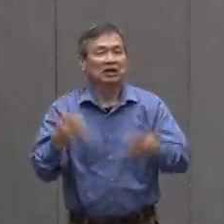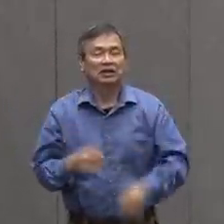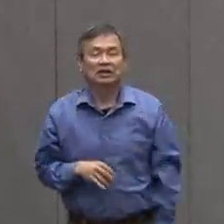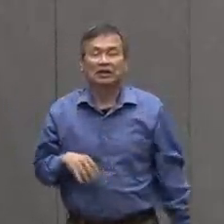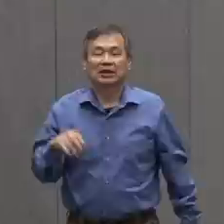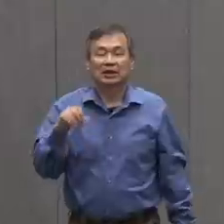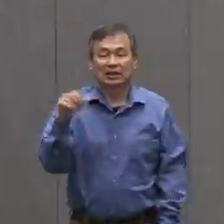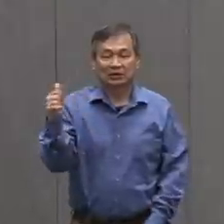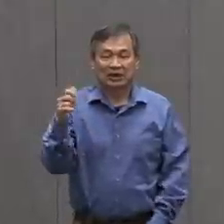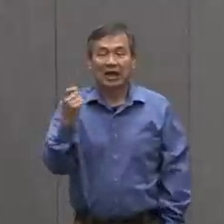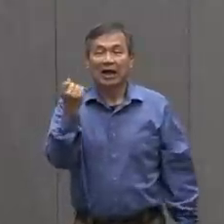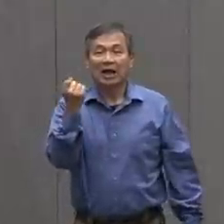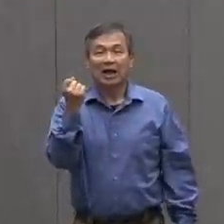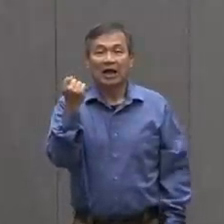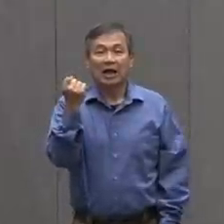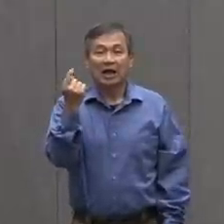10,